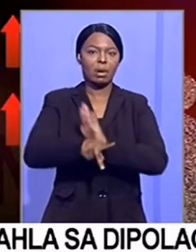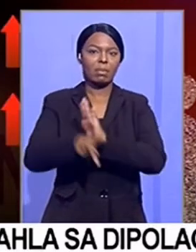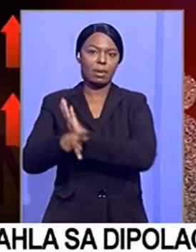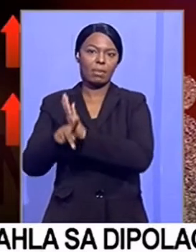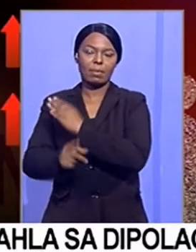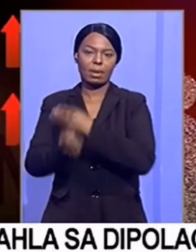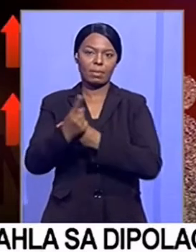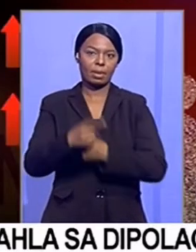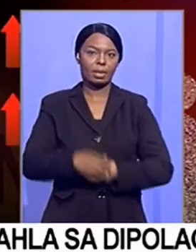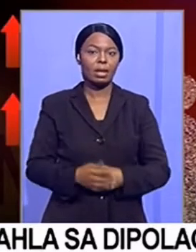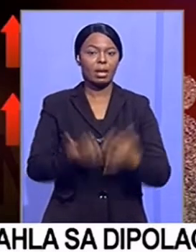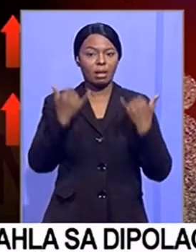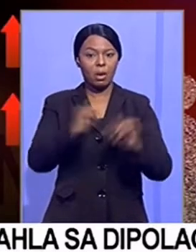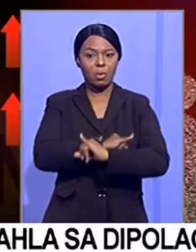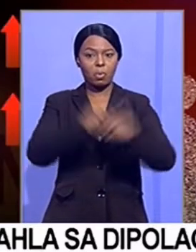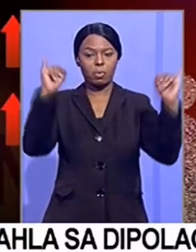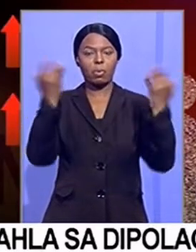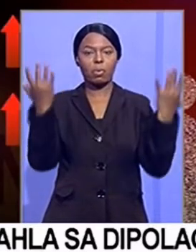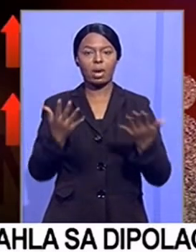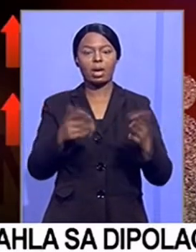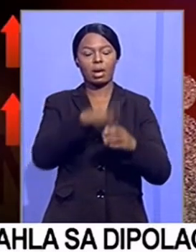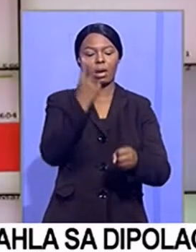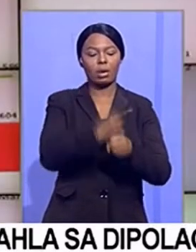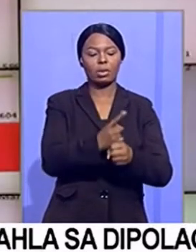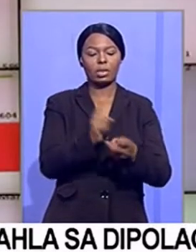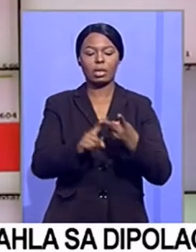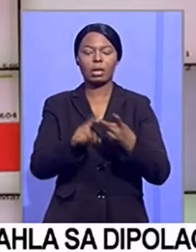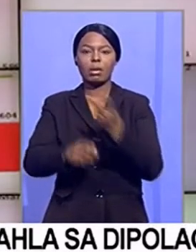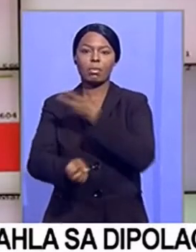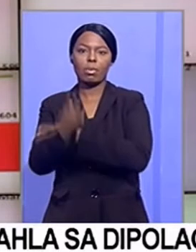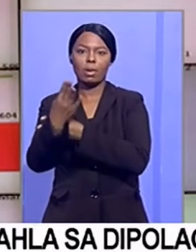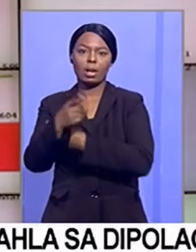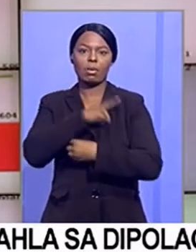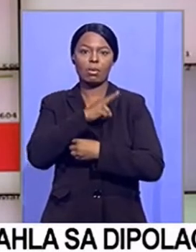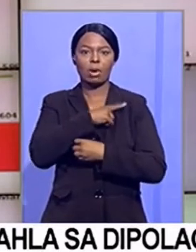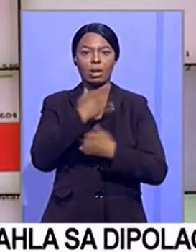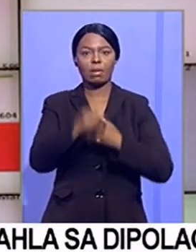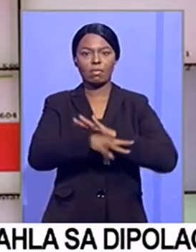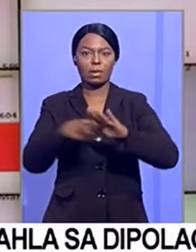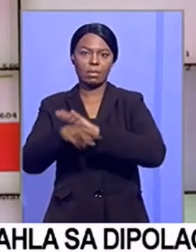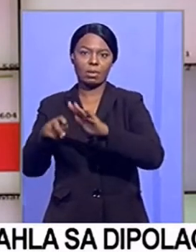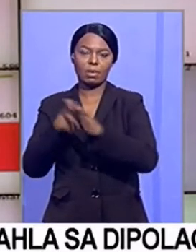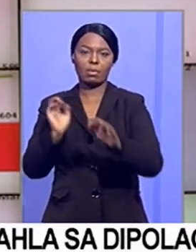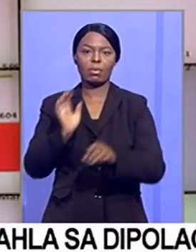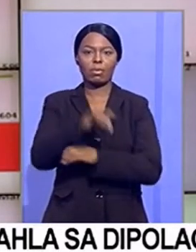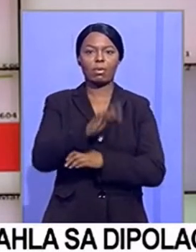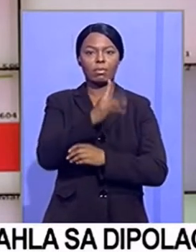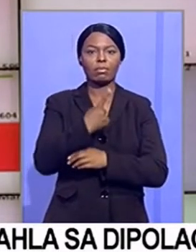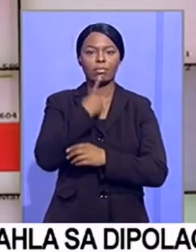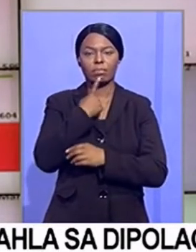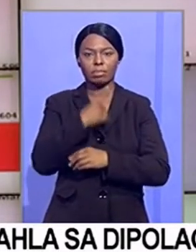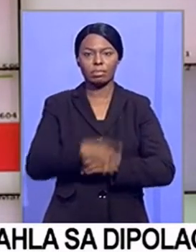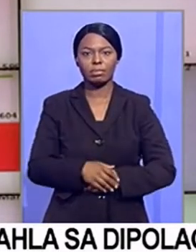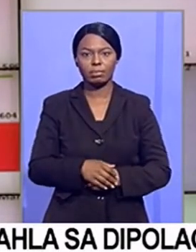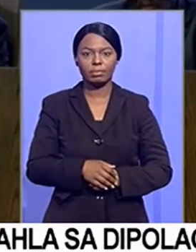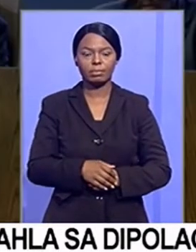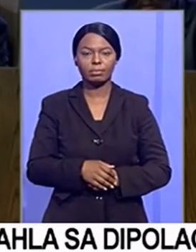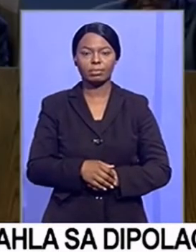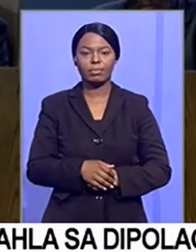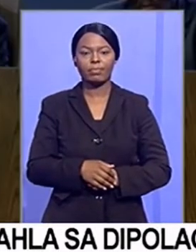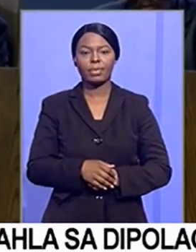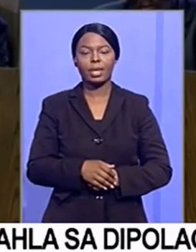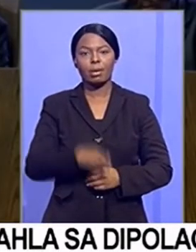ka nanyo di kwa godimo mo Gauteng le Mpumalanga, kwa go tserweng batho ba le 1,500 le ba le 1,000 ka tlhomamo.